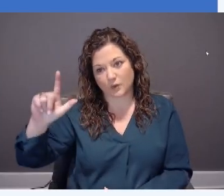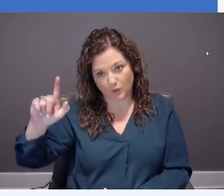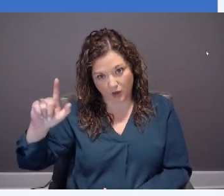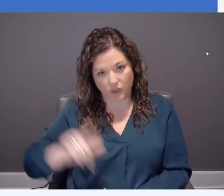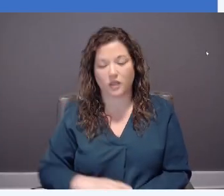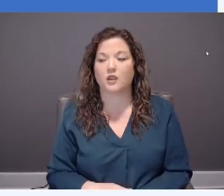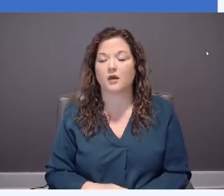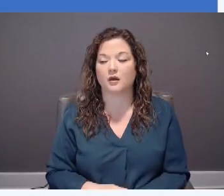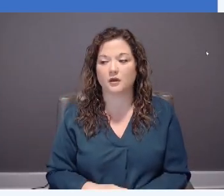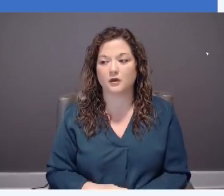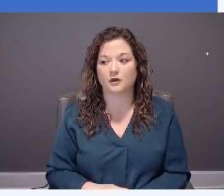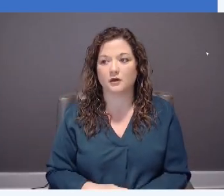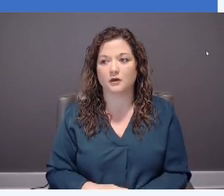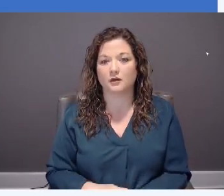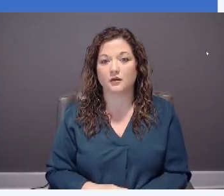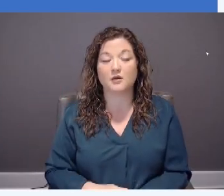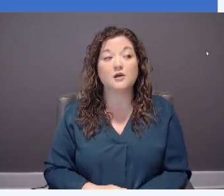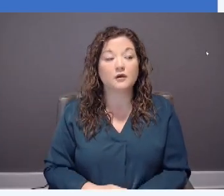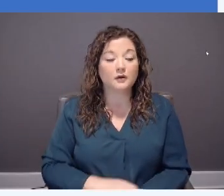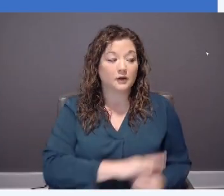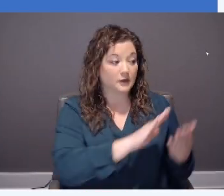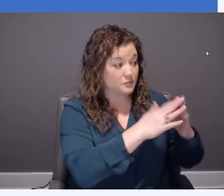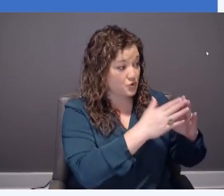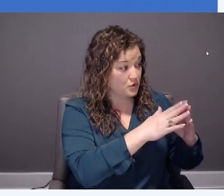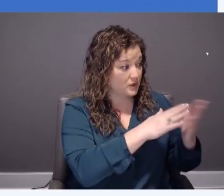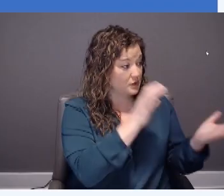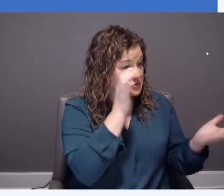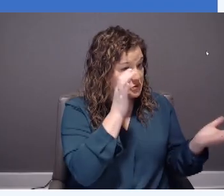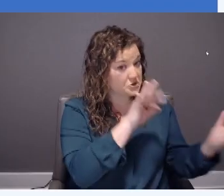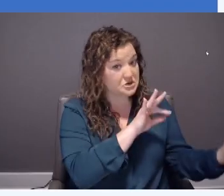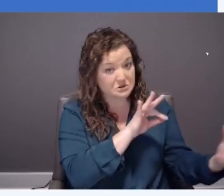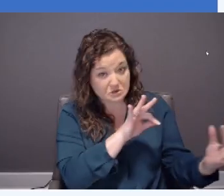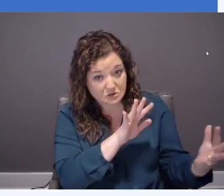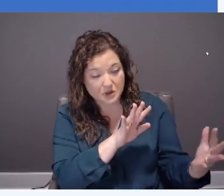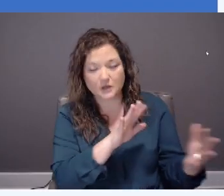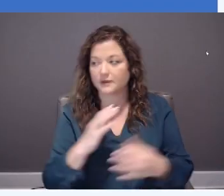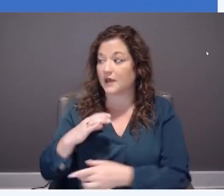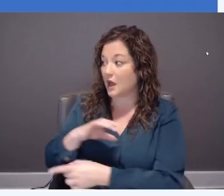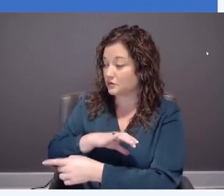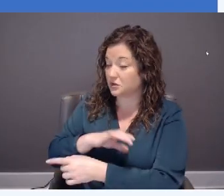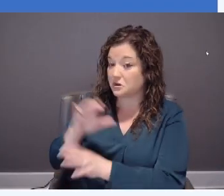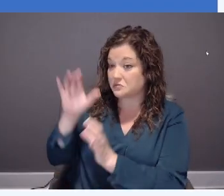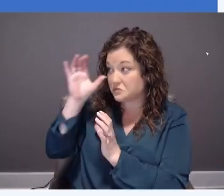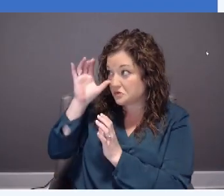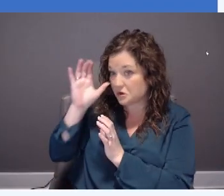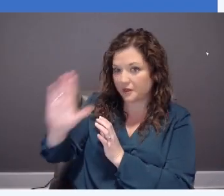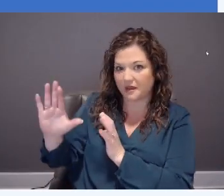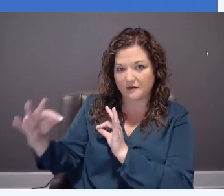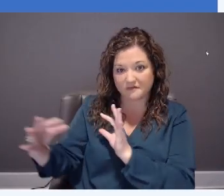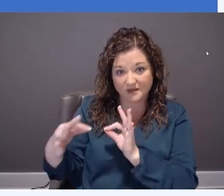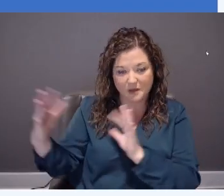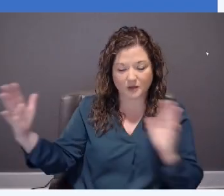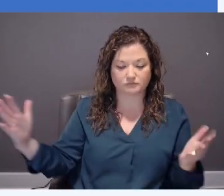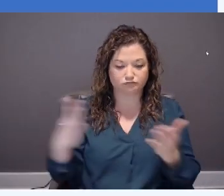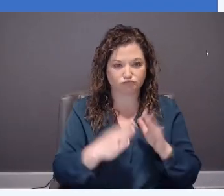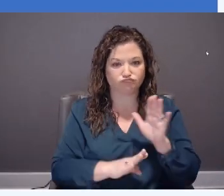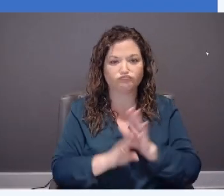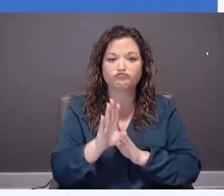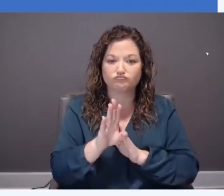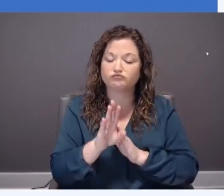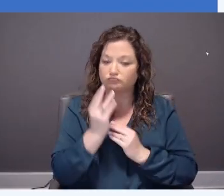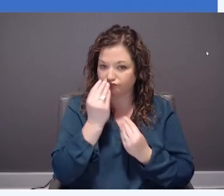through feedback from the community as well as from the council. Now I want to remind you of our commitment and expenditure